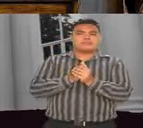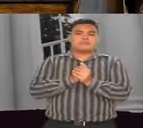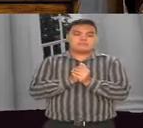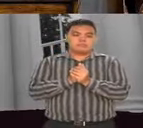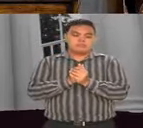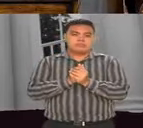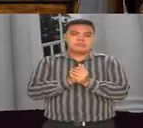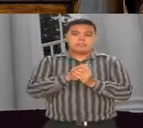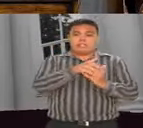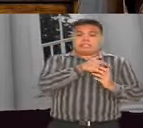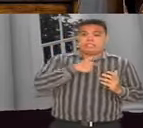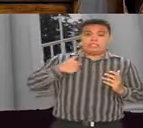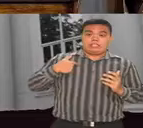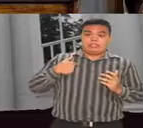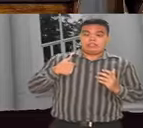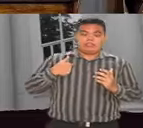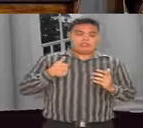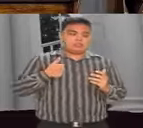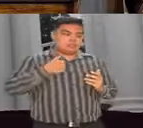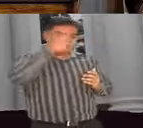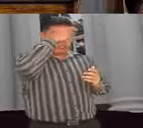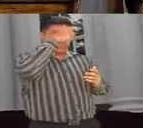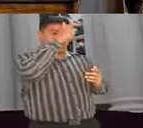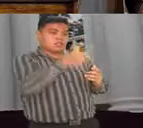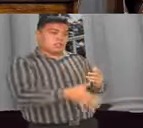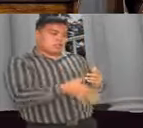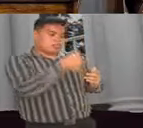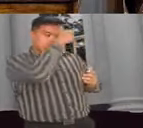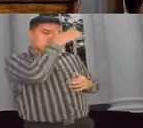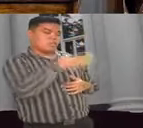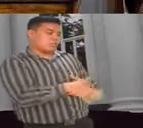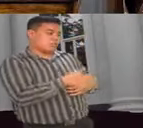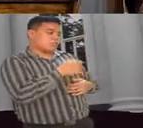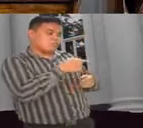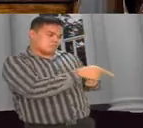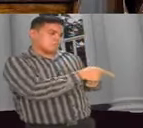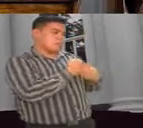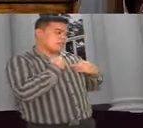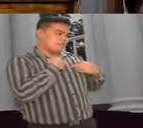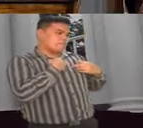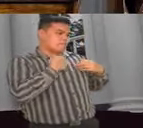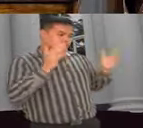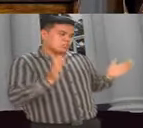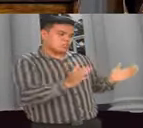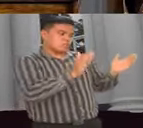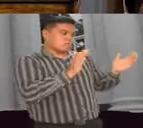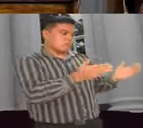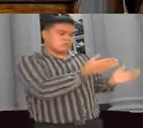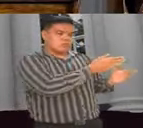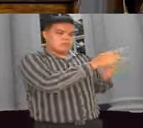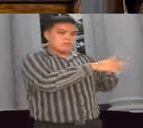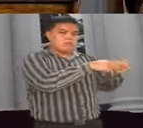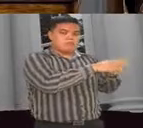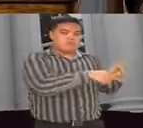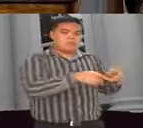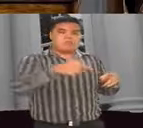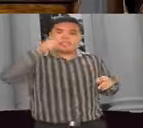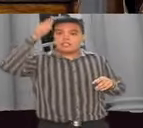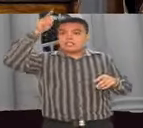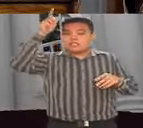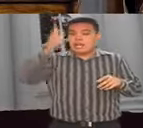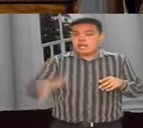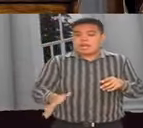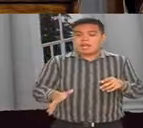Gideon, ikaw usa ka tawo nga naa kay courage diha sa imo. Kitang tanan, gitagaan man ta sa